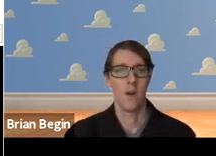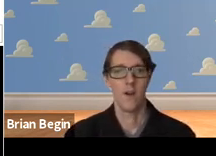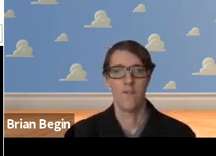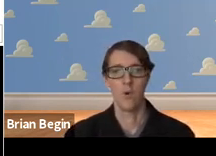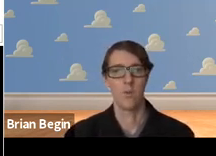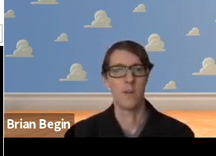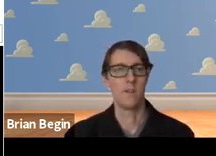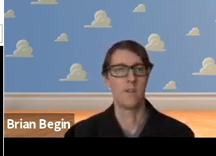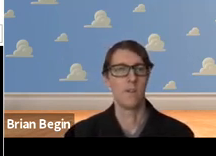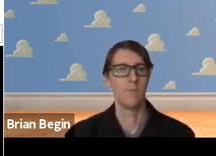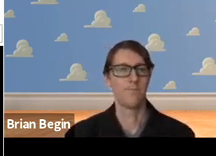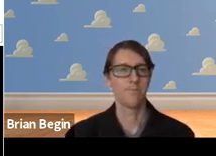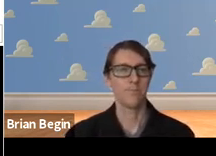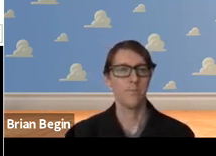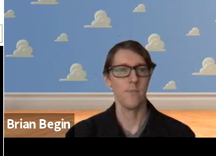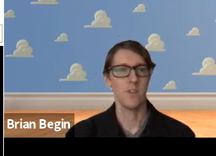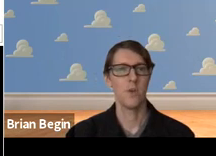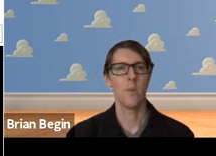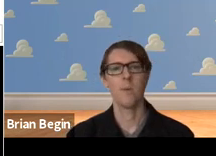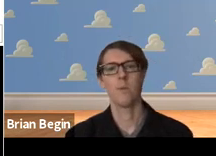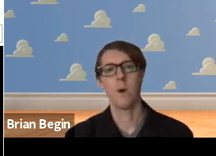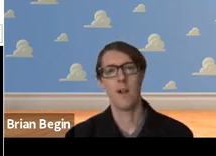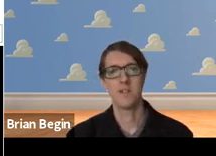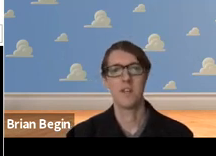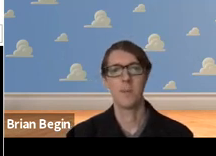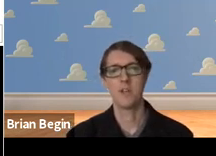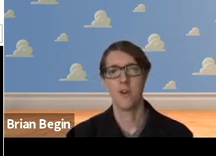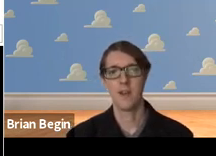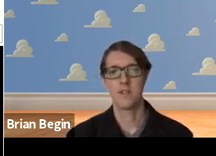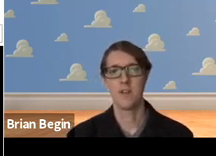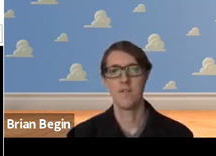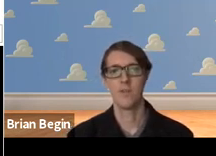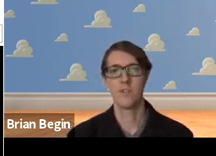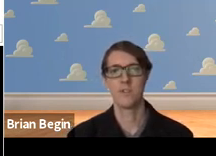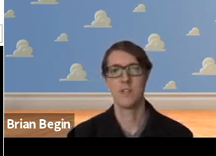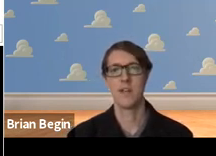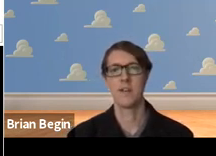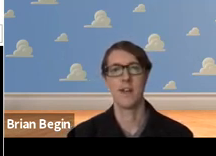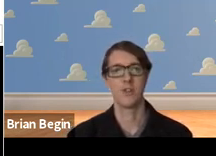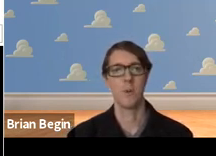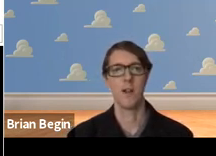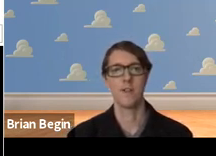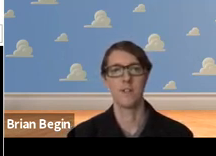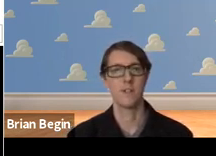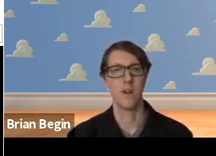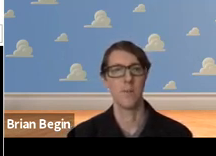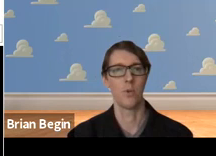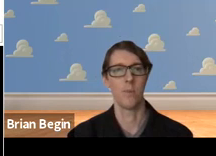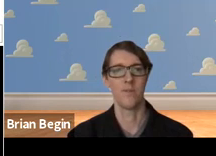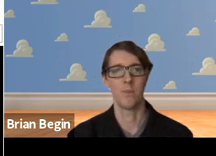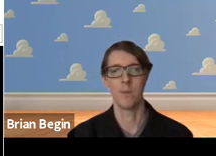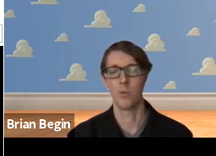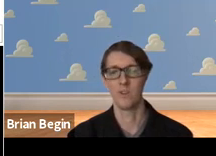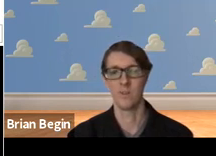our four committees do. So our Public Policy Committee tracks and influences state and national policies on